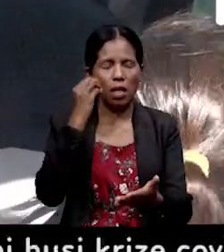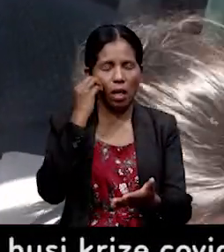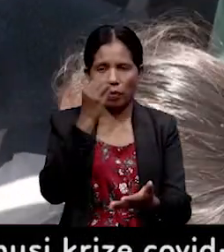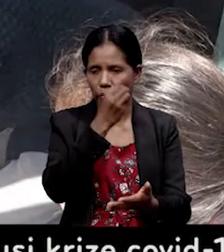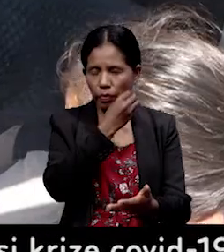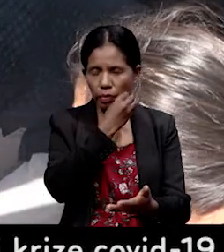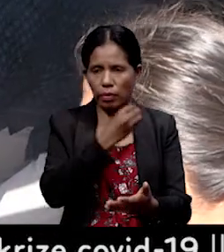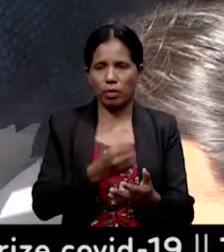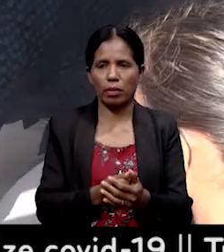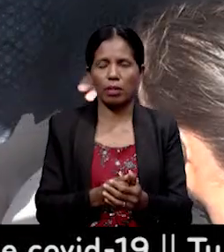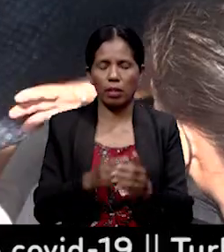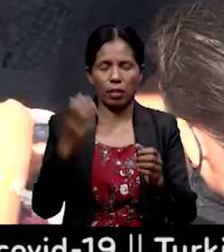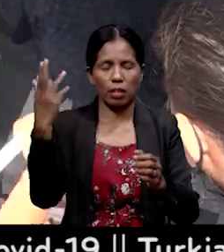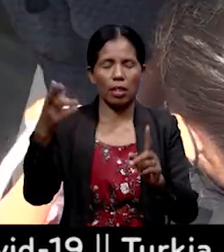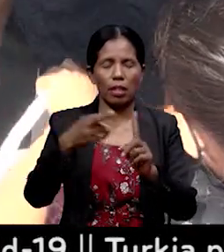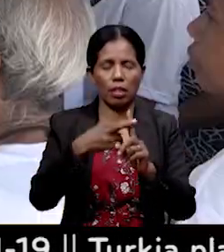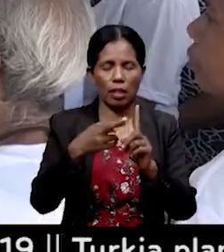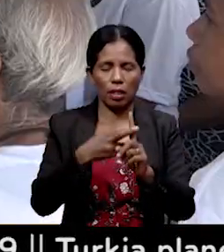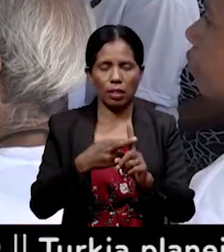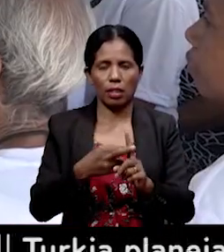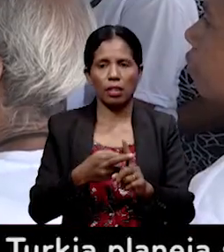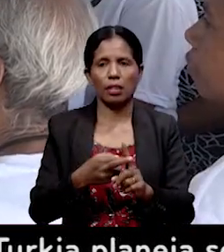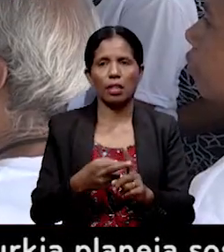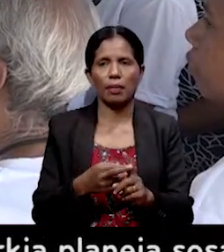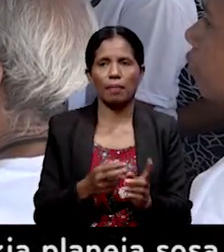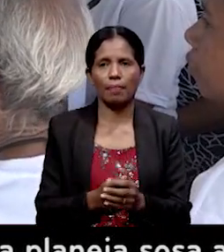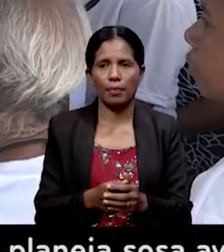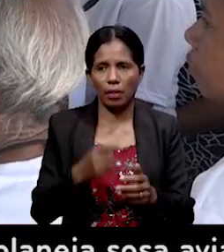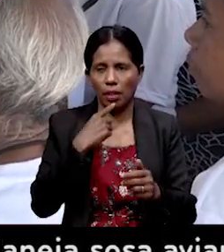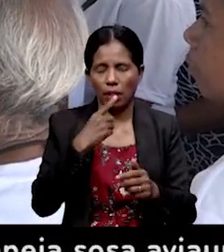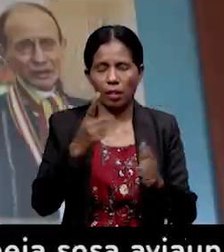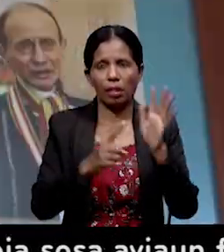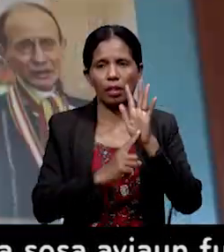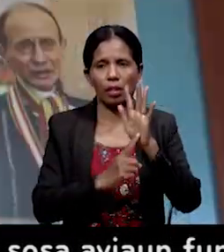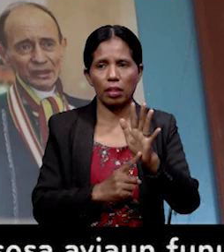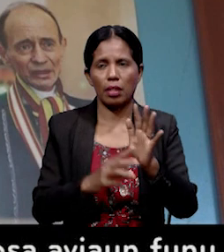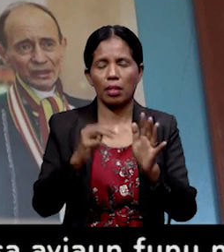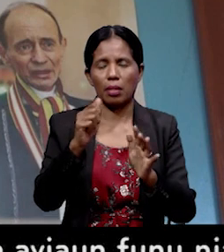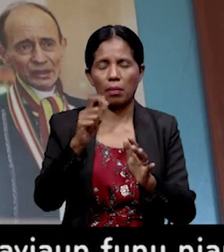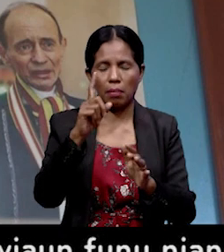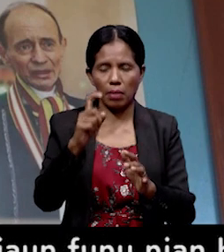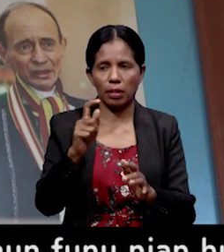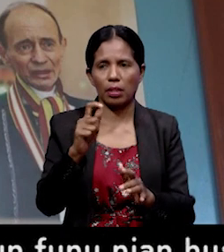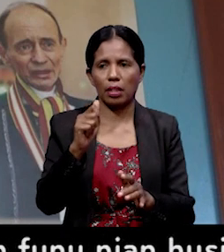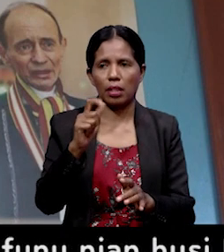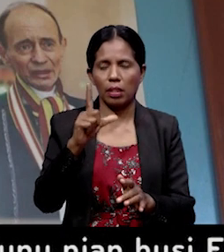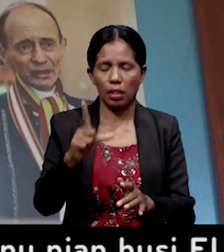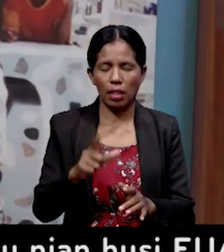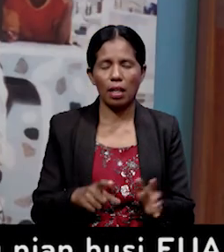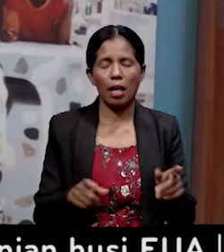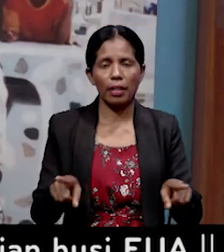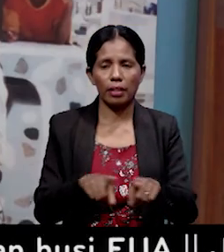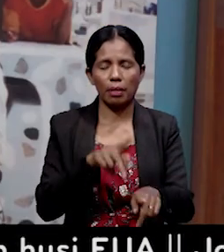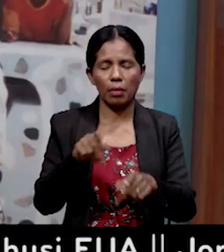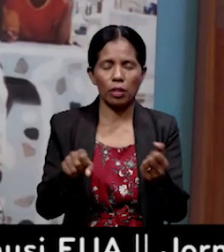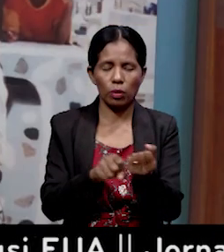Sebastião Gomes Nirate e a Cemitério Santa Cruz. Gregório Hatutan, MAX STAHL hanesan emanebe fo contribuição makas ba